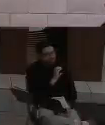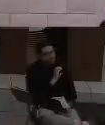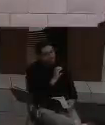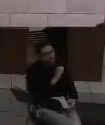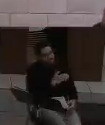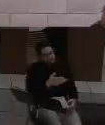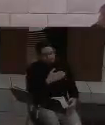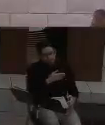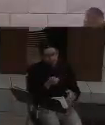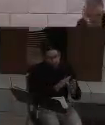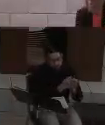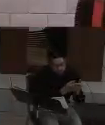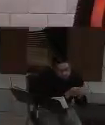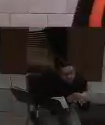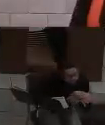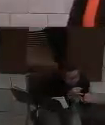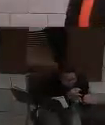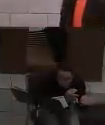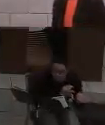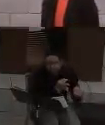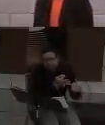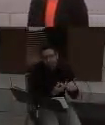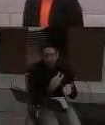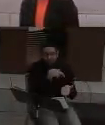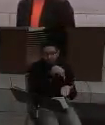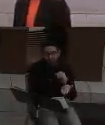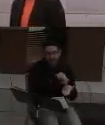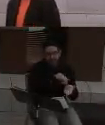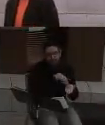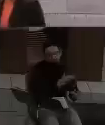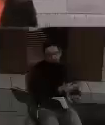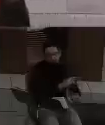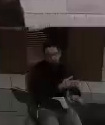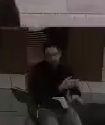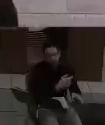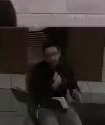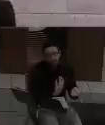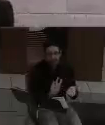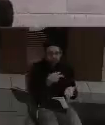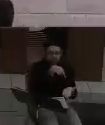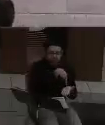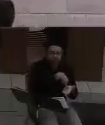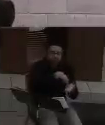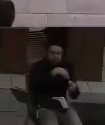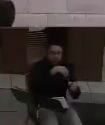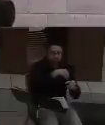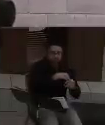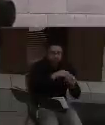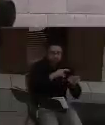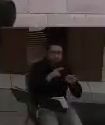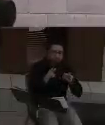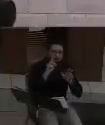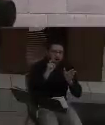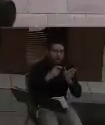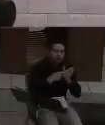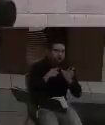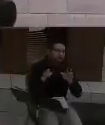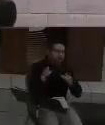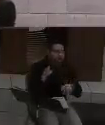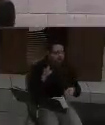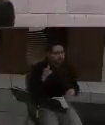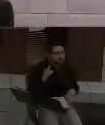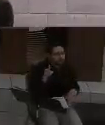Please take out your worship folder and rise as you're able. We're going to sing a chorus called I Stand in Awe. We've done